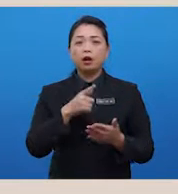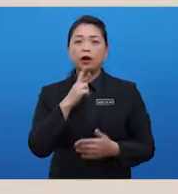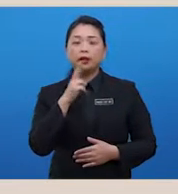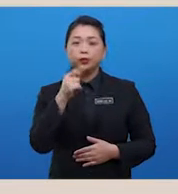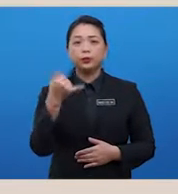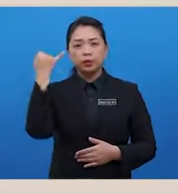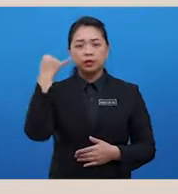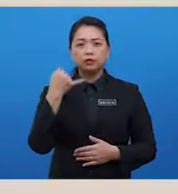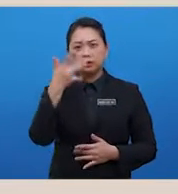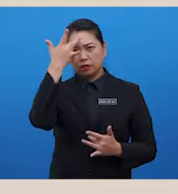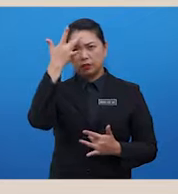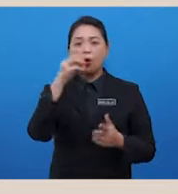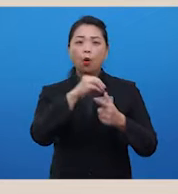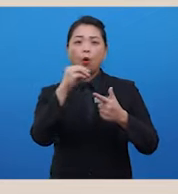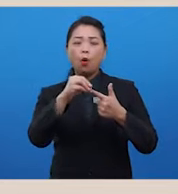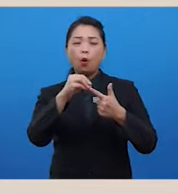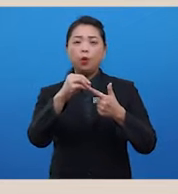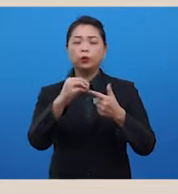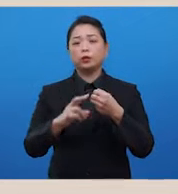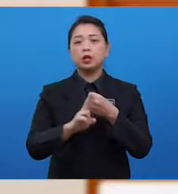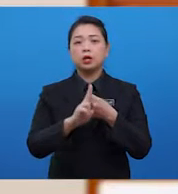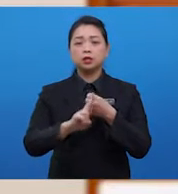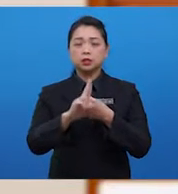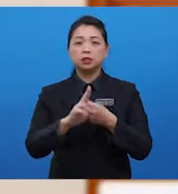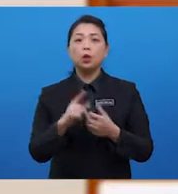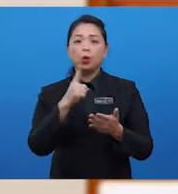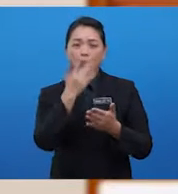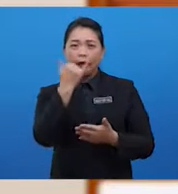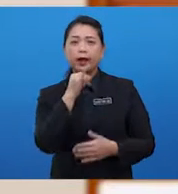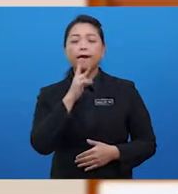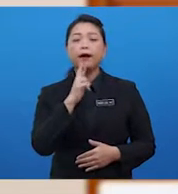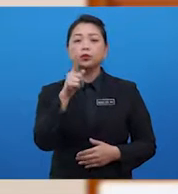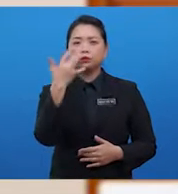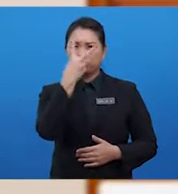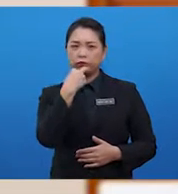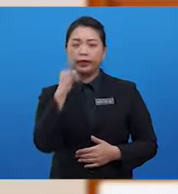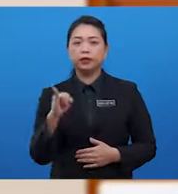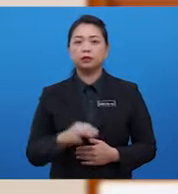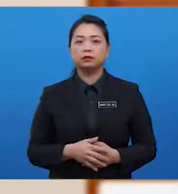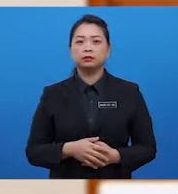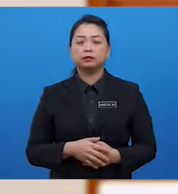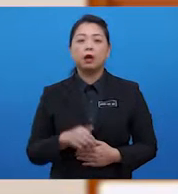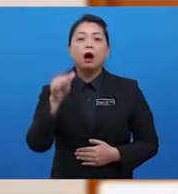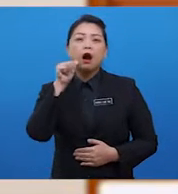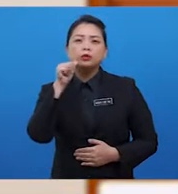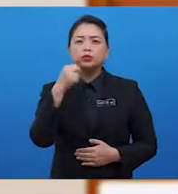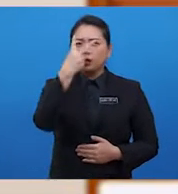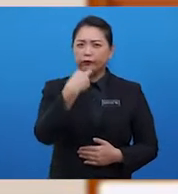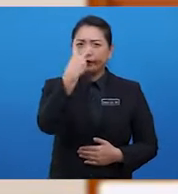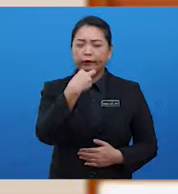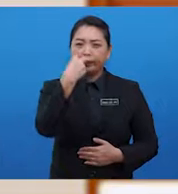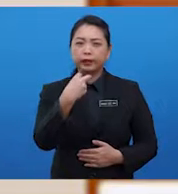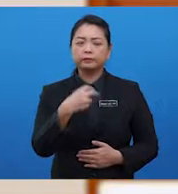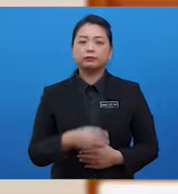hurt? Why are you crying?" Audrey, crying, "Oh, Rose, it's terrible.